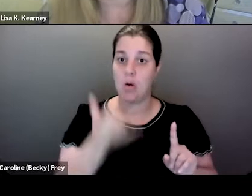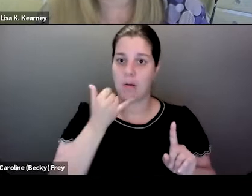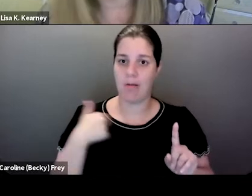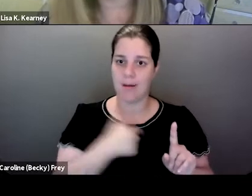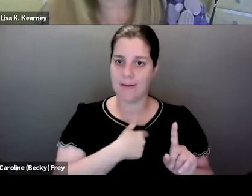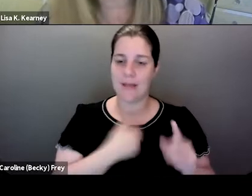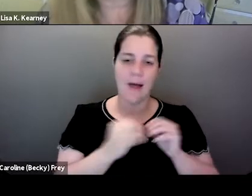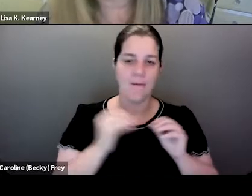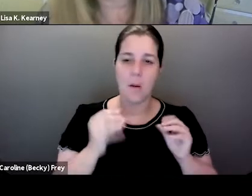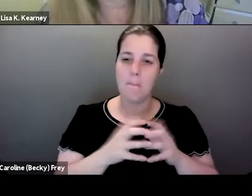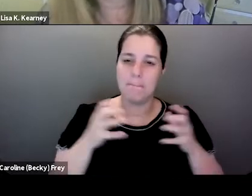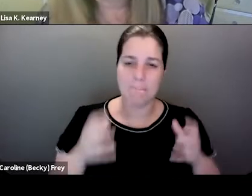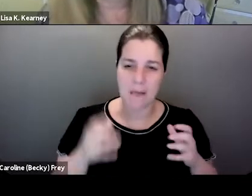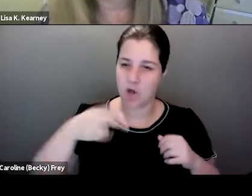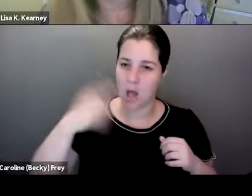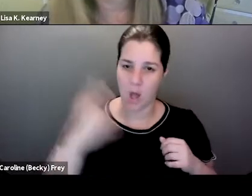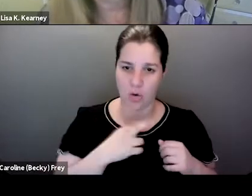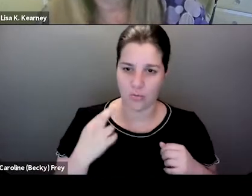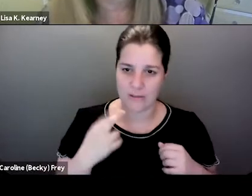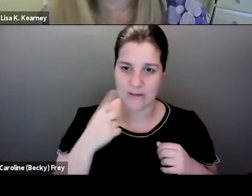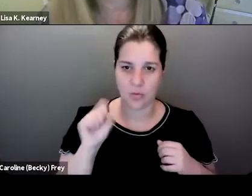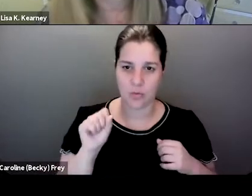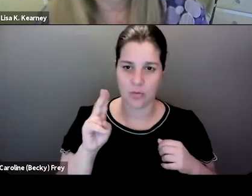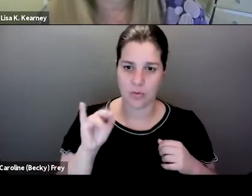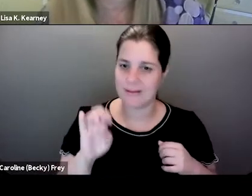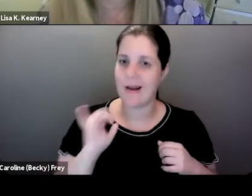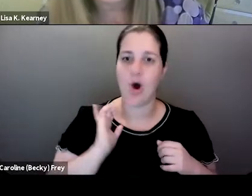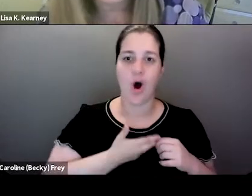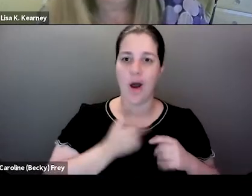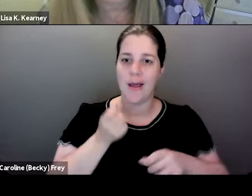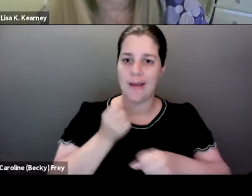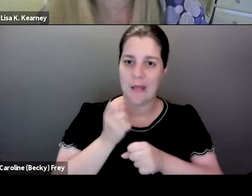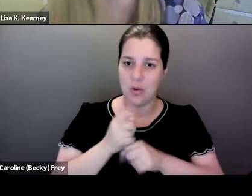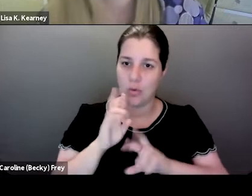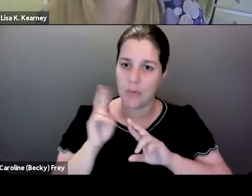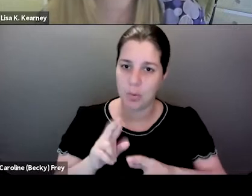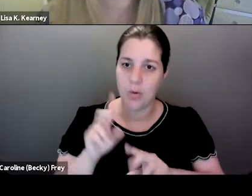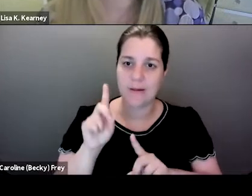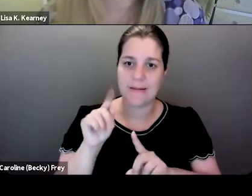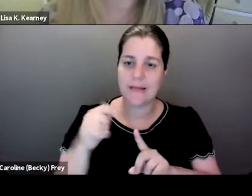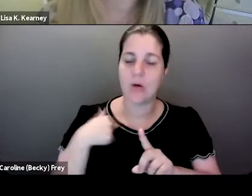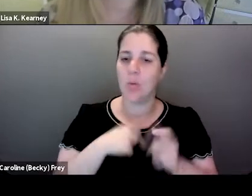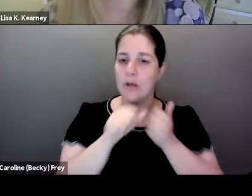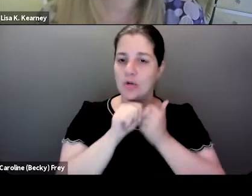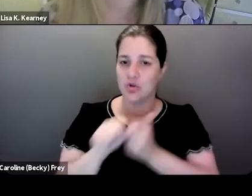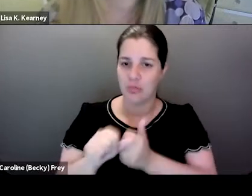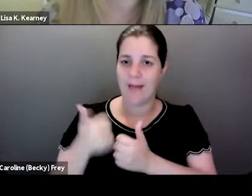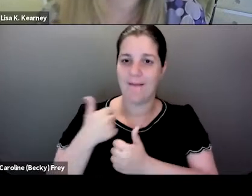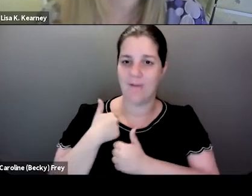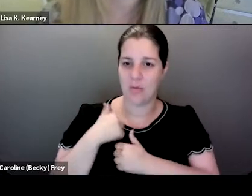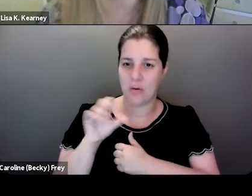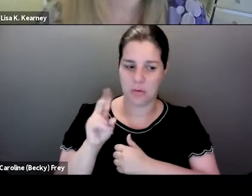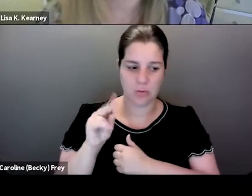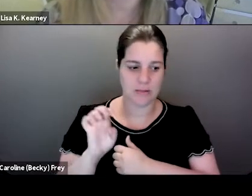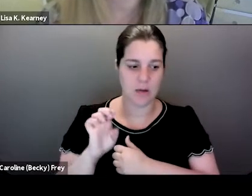much higher risk for suicide. And that's with our annual report data where we're tracking veteran suicide. So we need to ensure